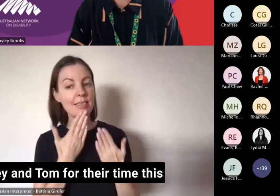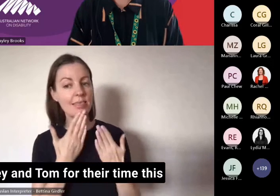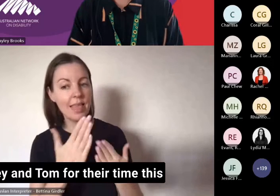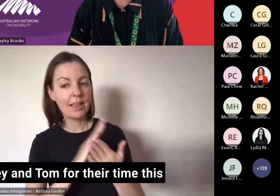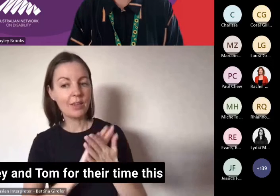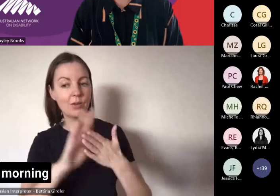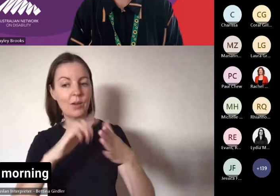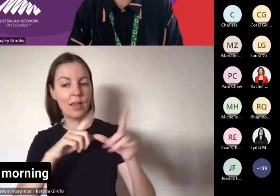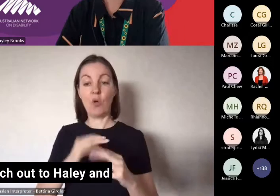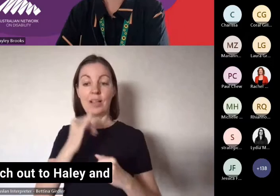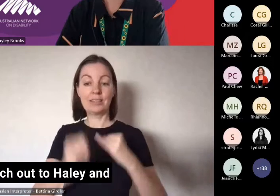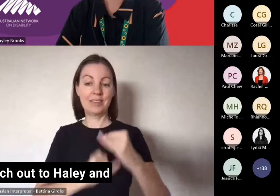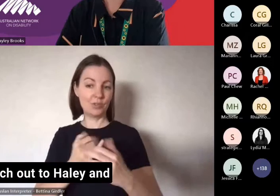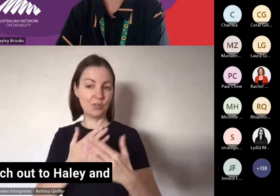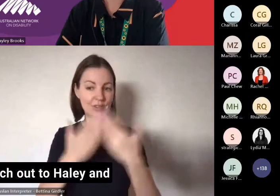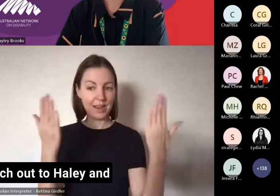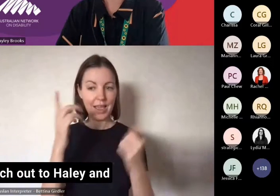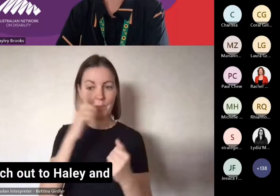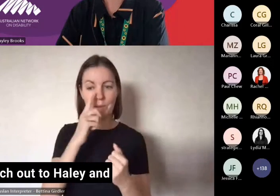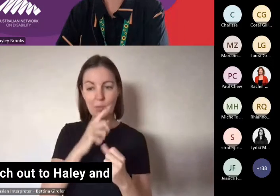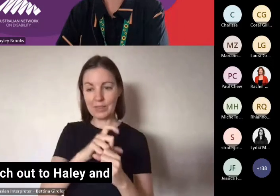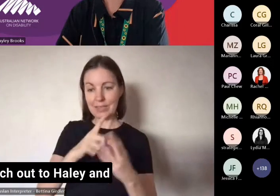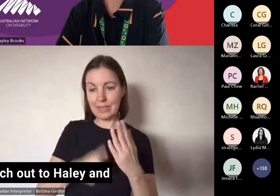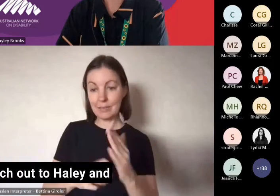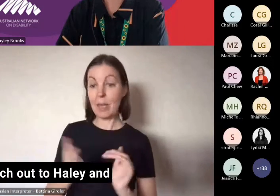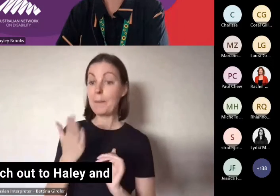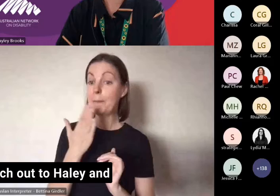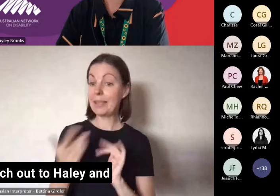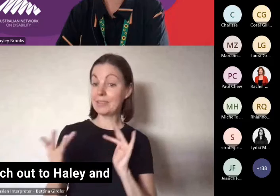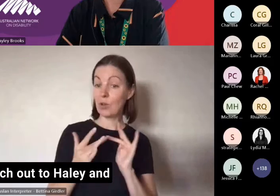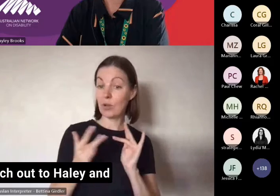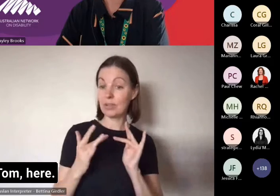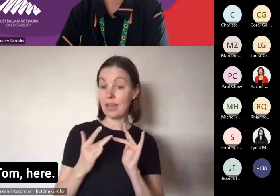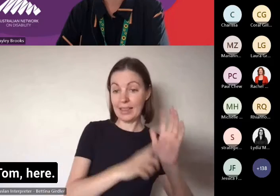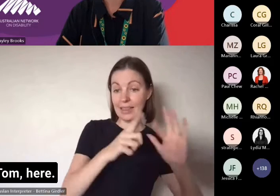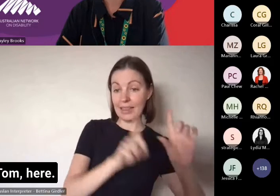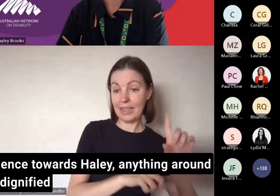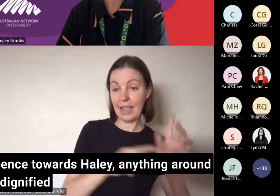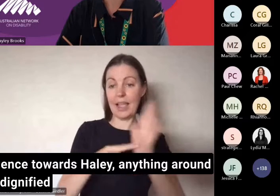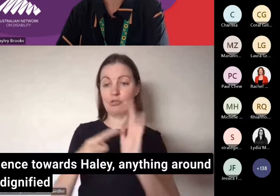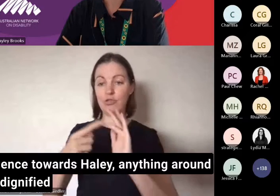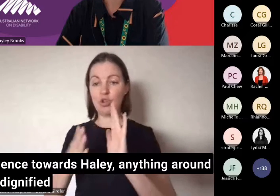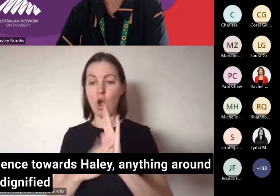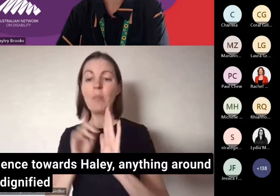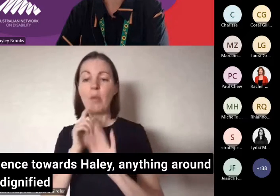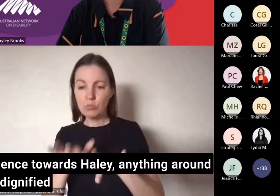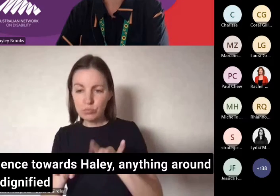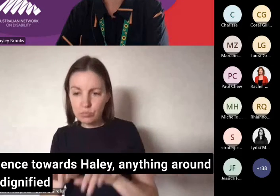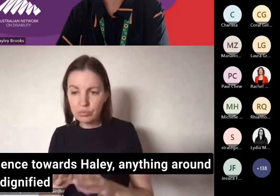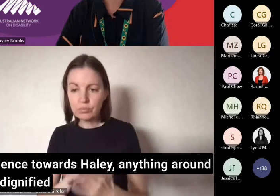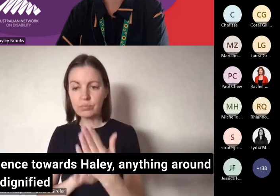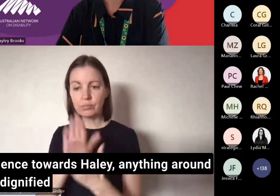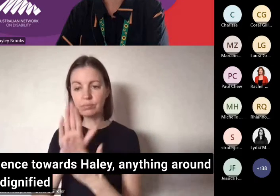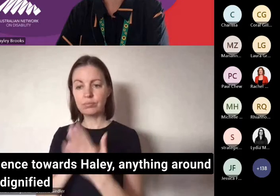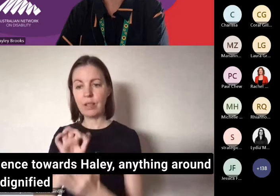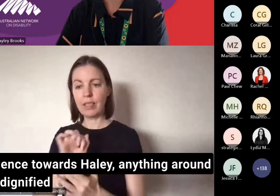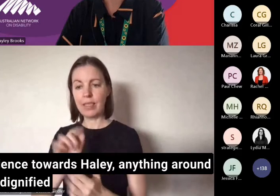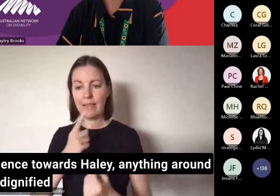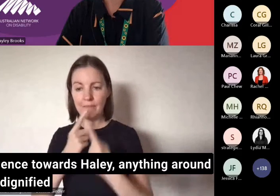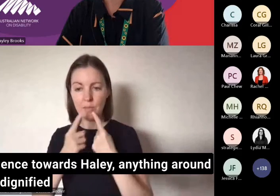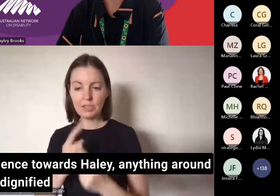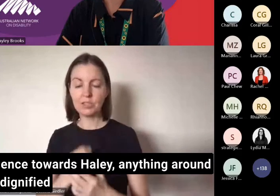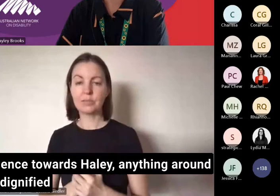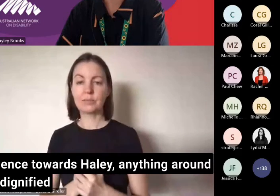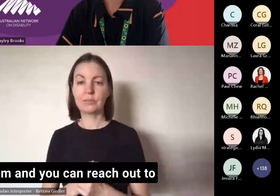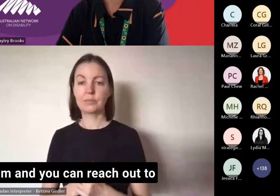their time this morning. Please reach out to Hayley and Tom, anything around user experience towards Hayley,